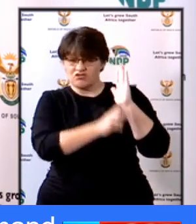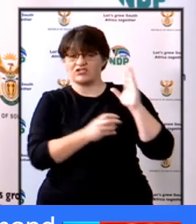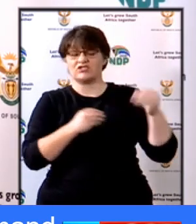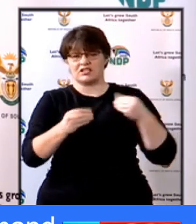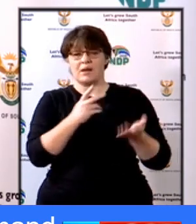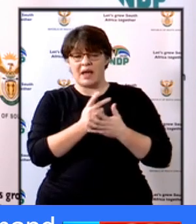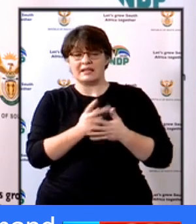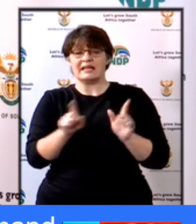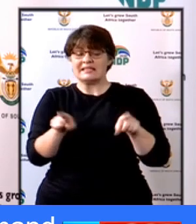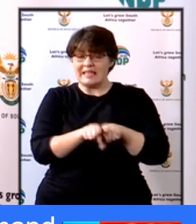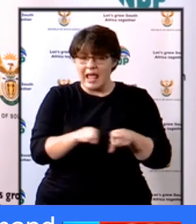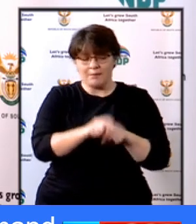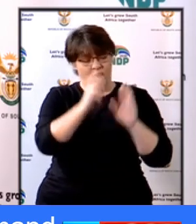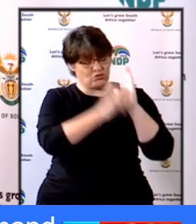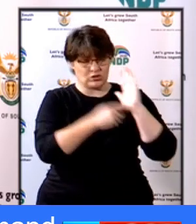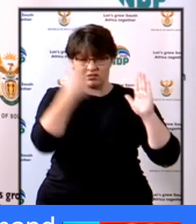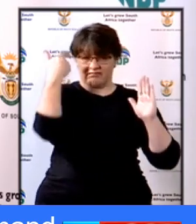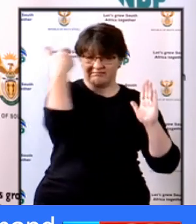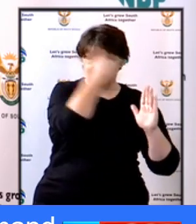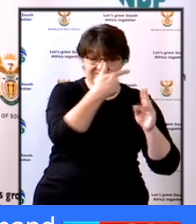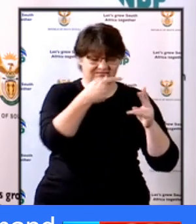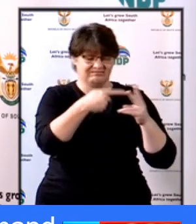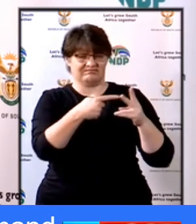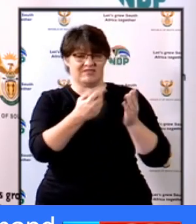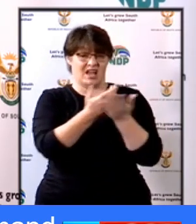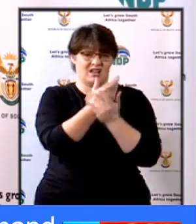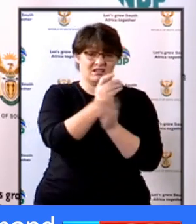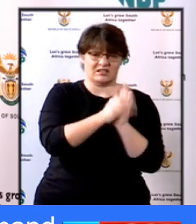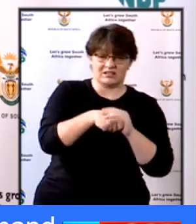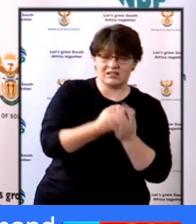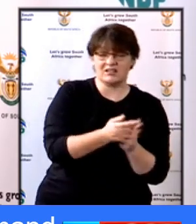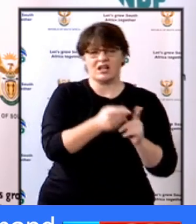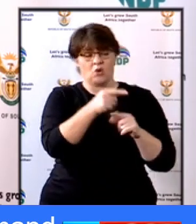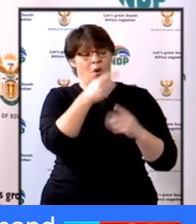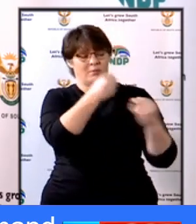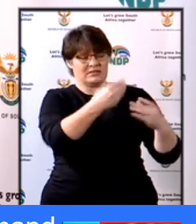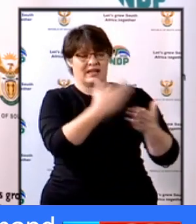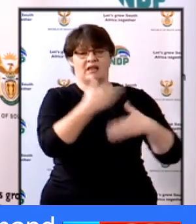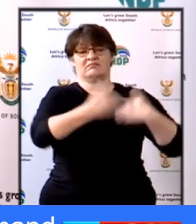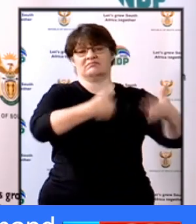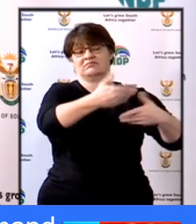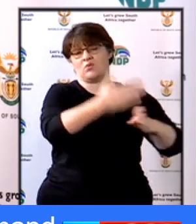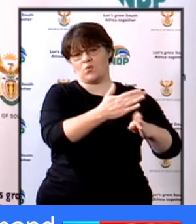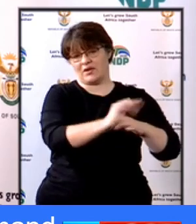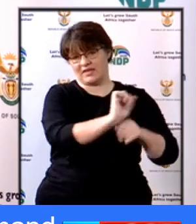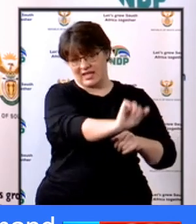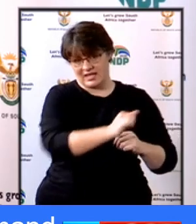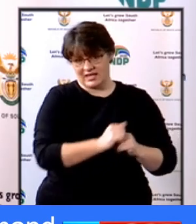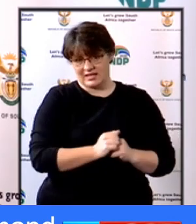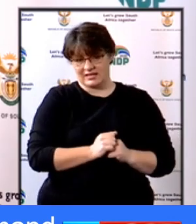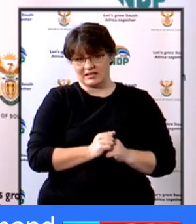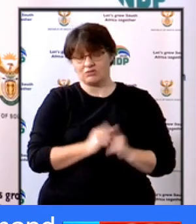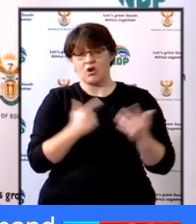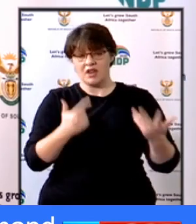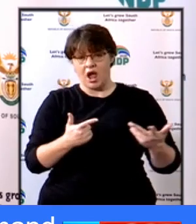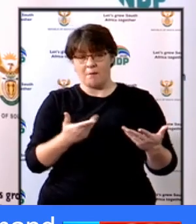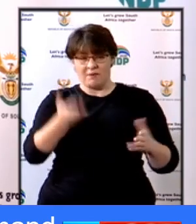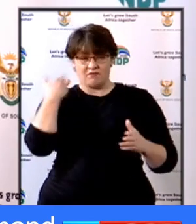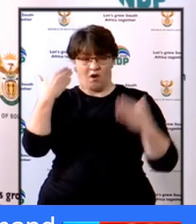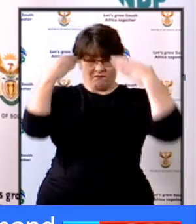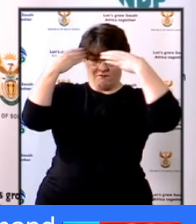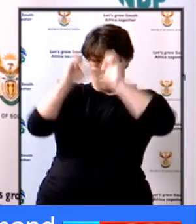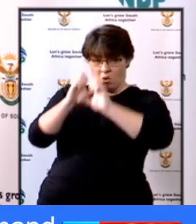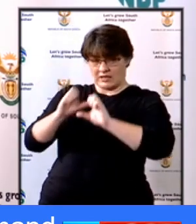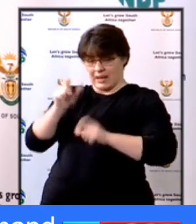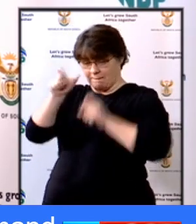including regulations that enable businesses to do more. And so the focus does shift to businesses and workers,